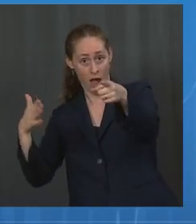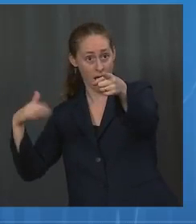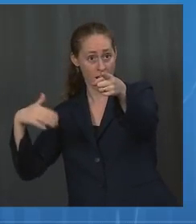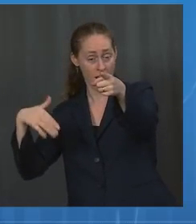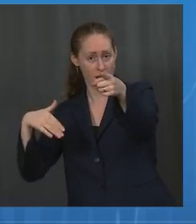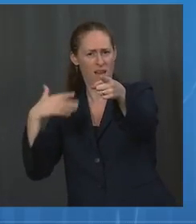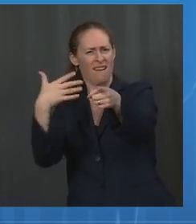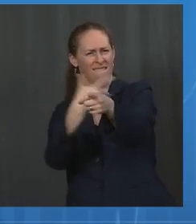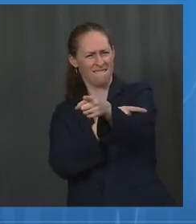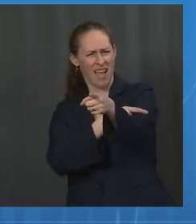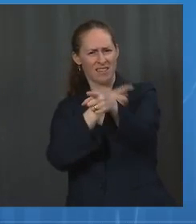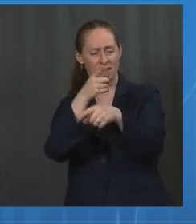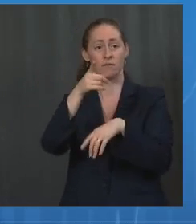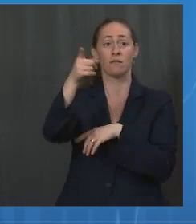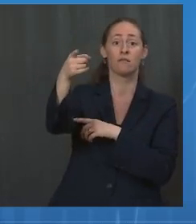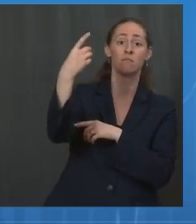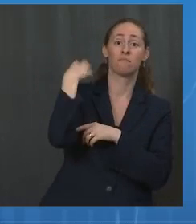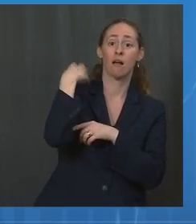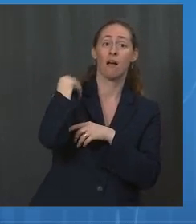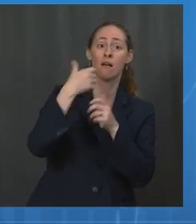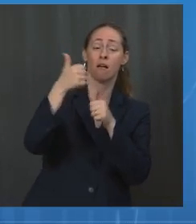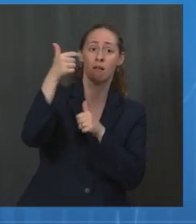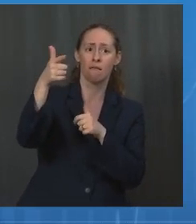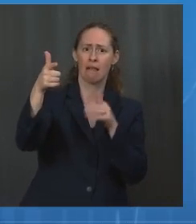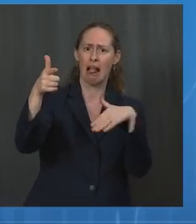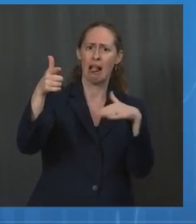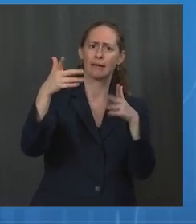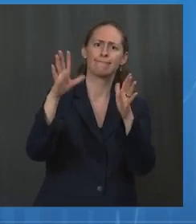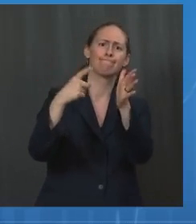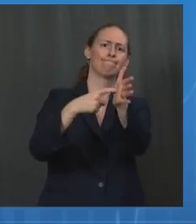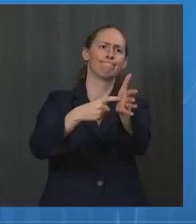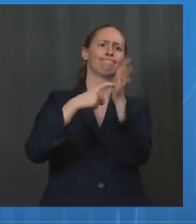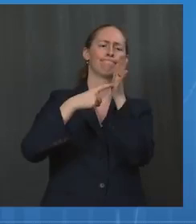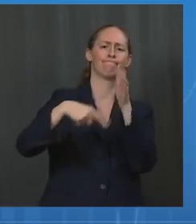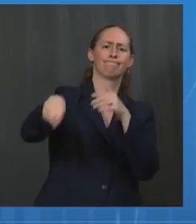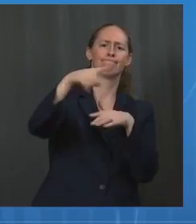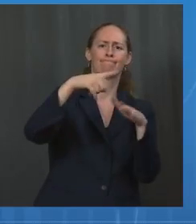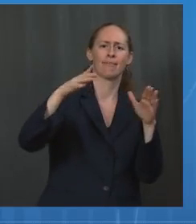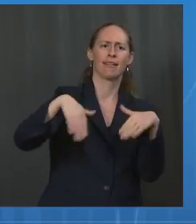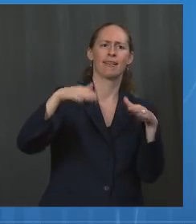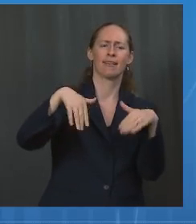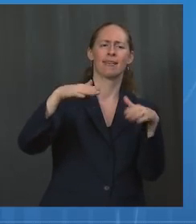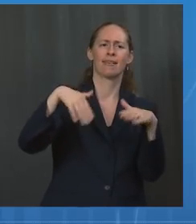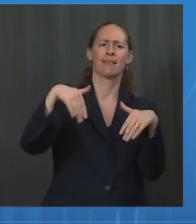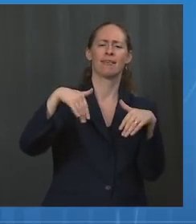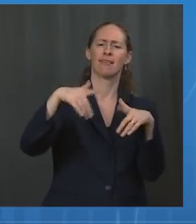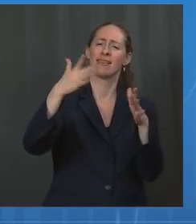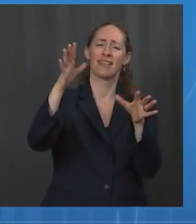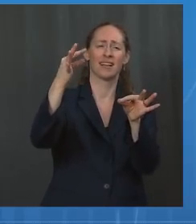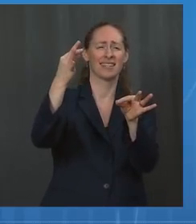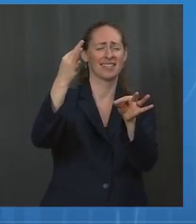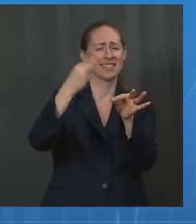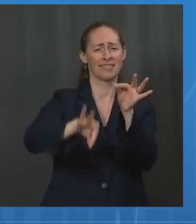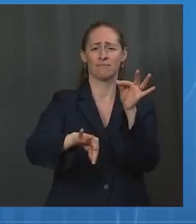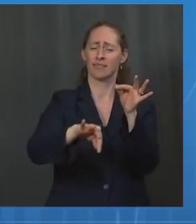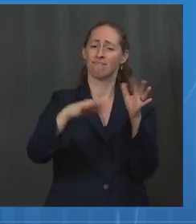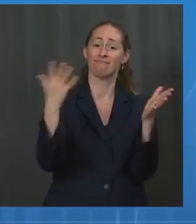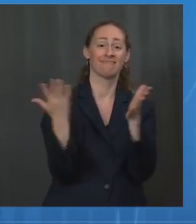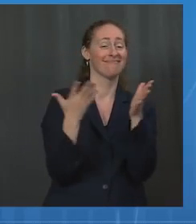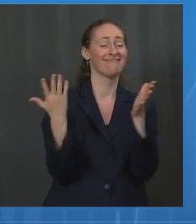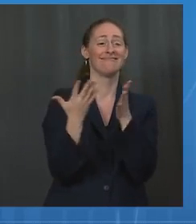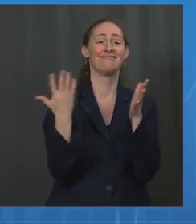employer who has yet to adopt vaccination requirements, we have a Very simple message. Get off